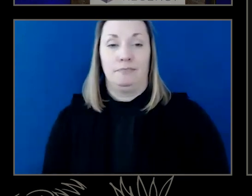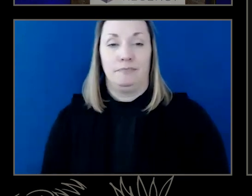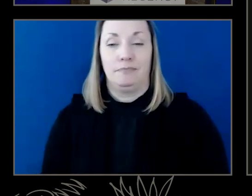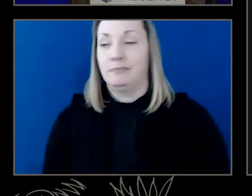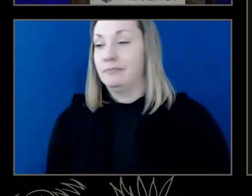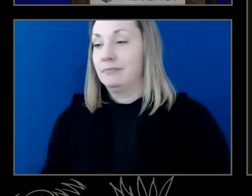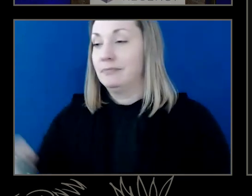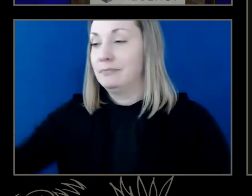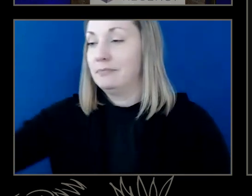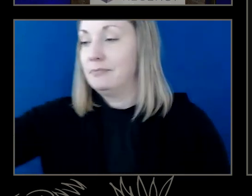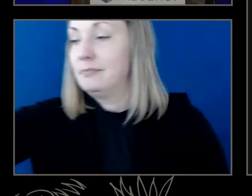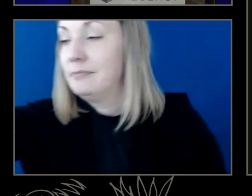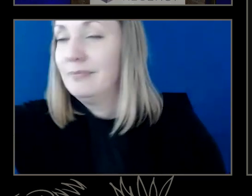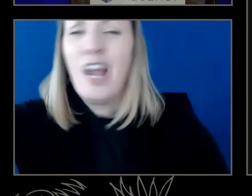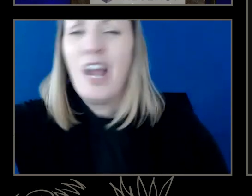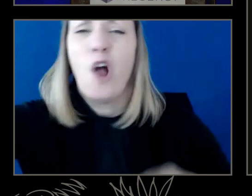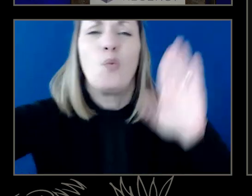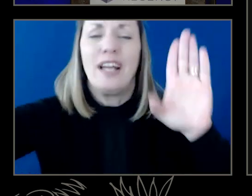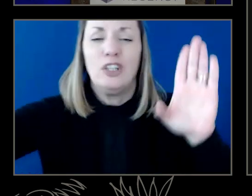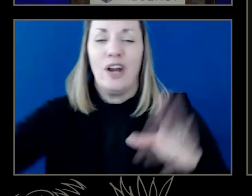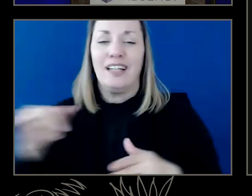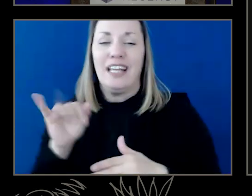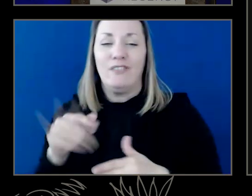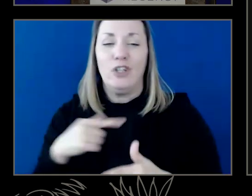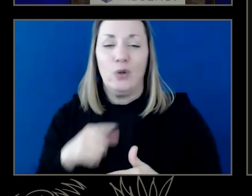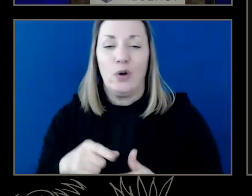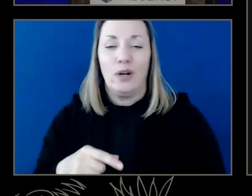All right, now raise your hand if you're a Breaking Bad fan.